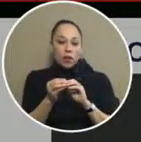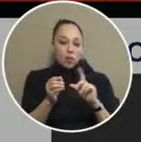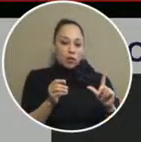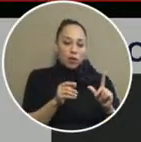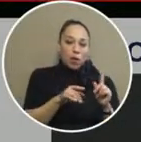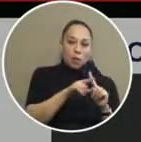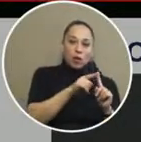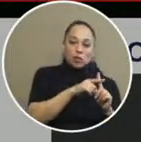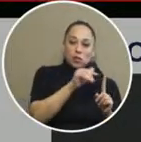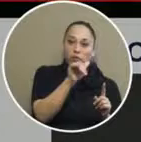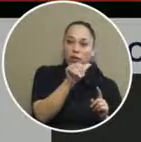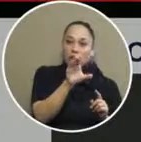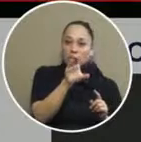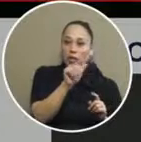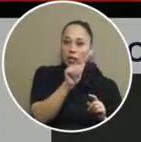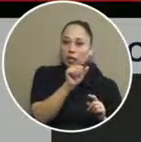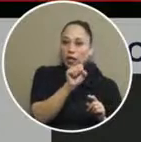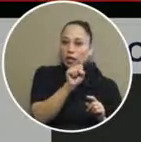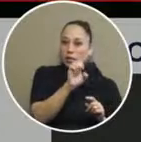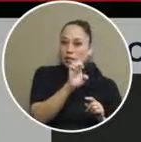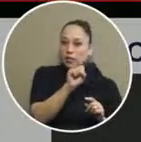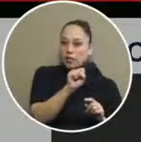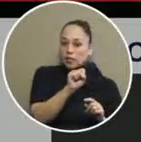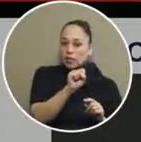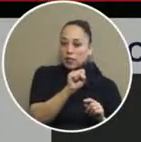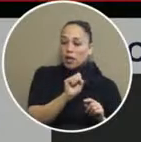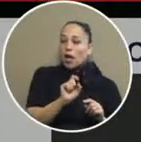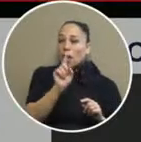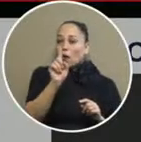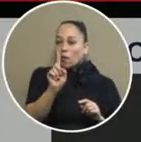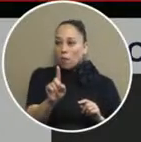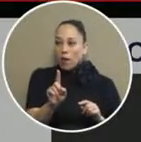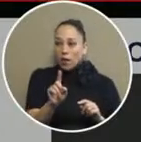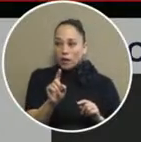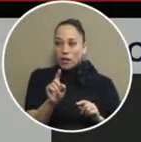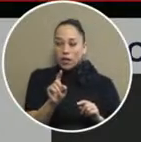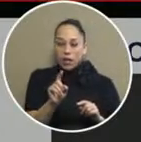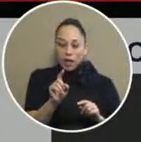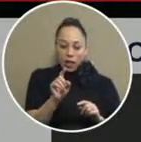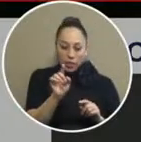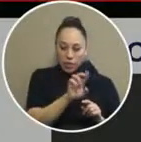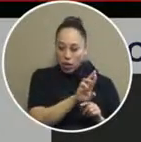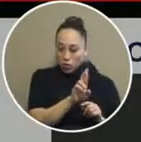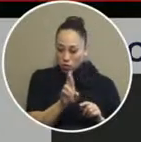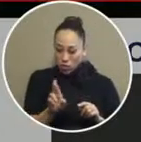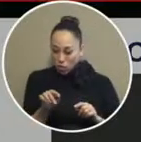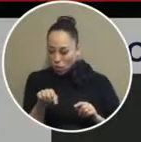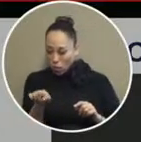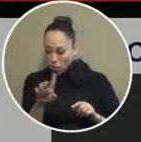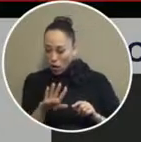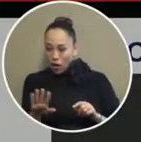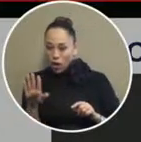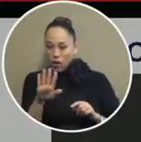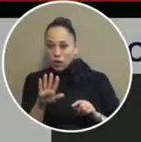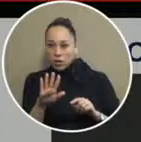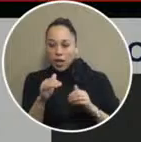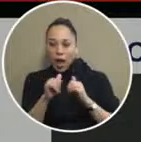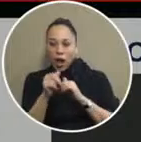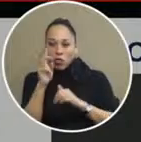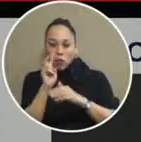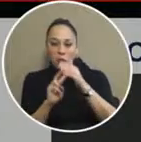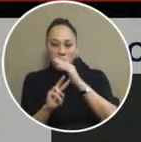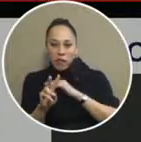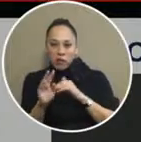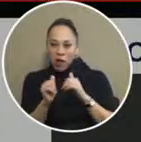positive cases, but the shadow area on the right is how it can be predicted that it can